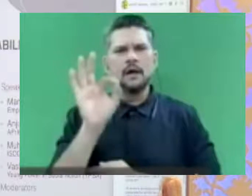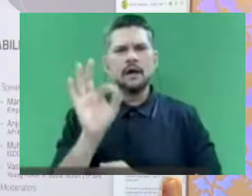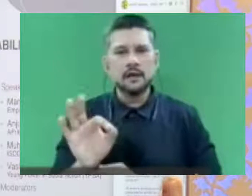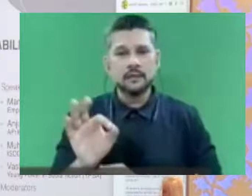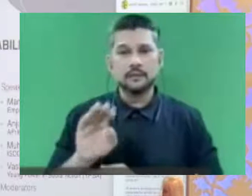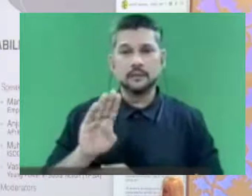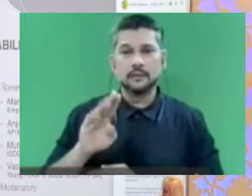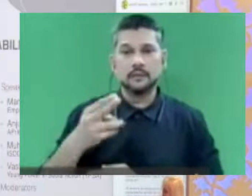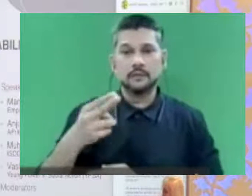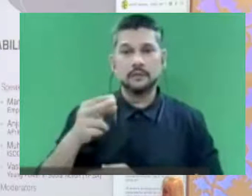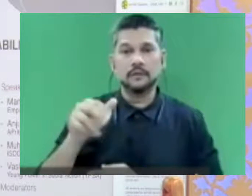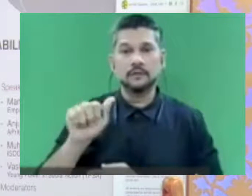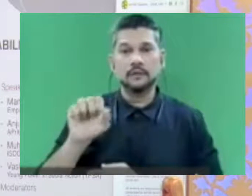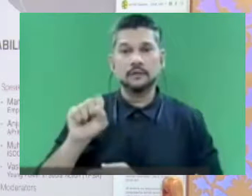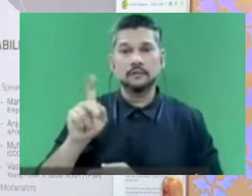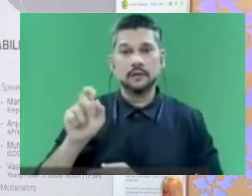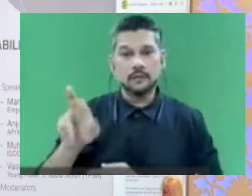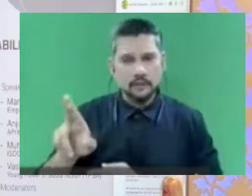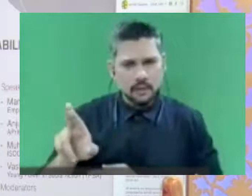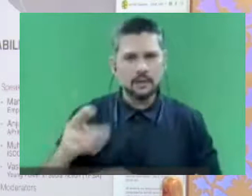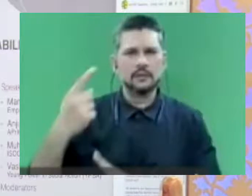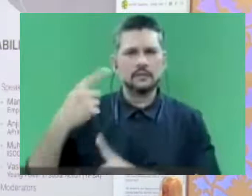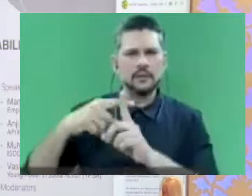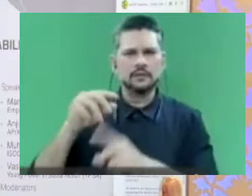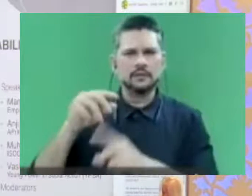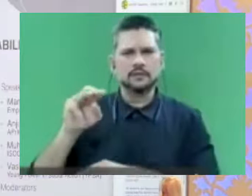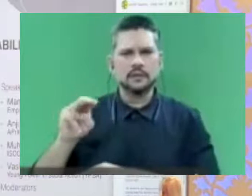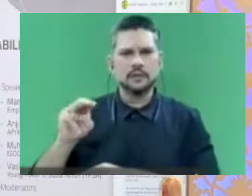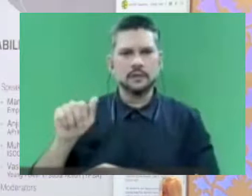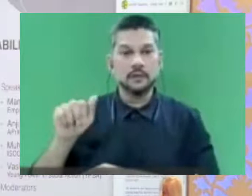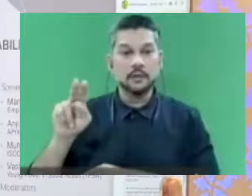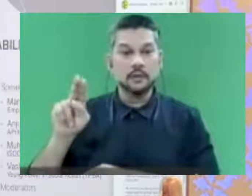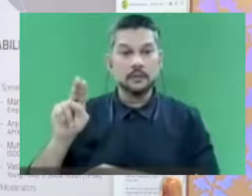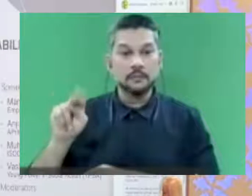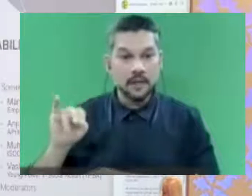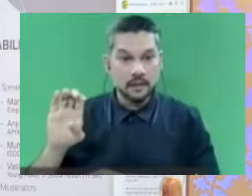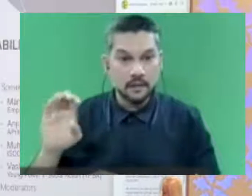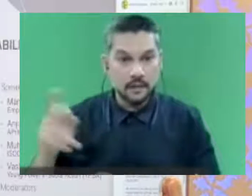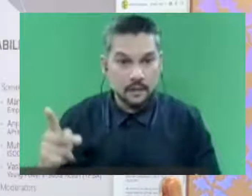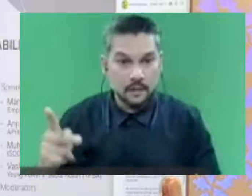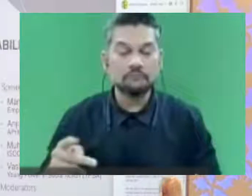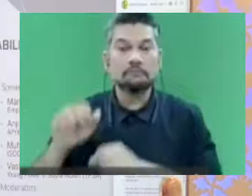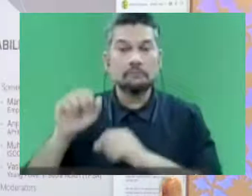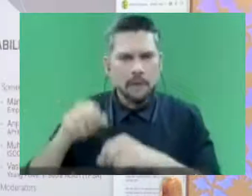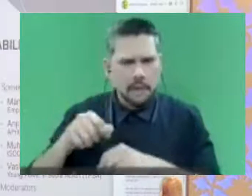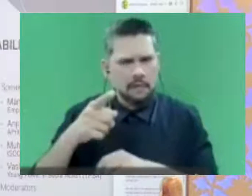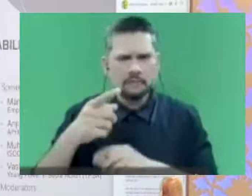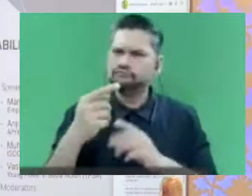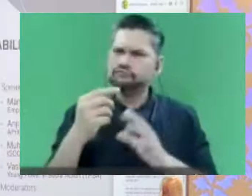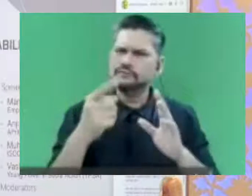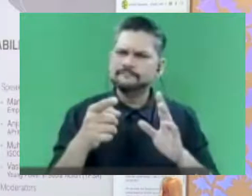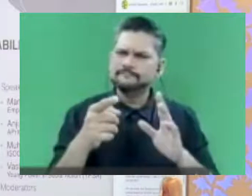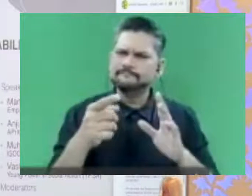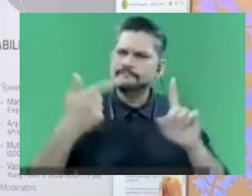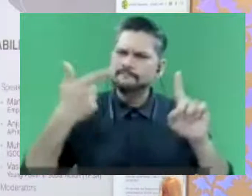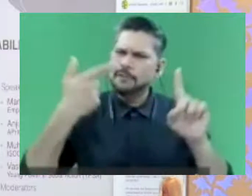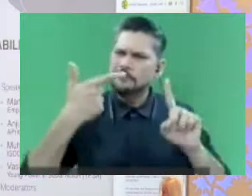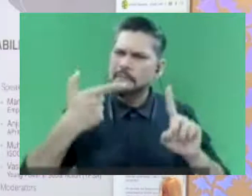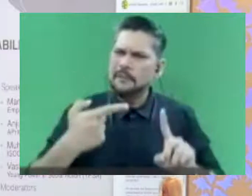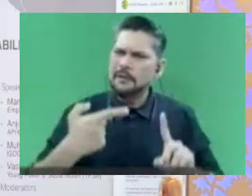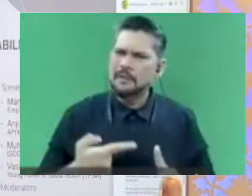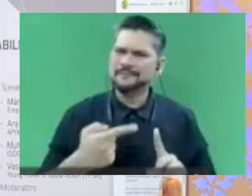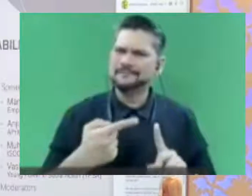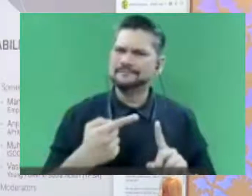well, about some of those particular issues that came up. There